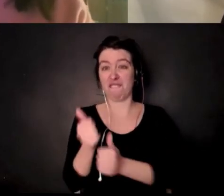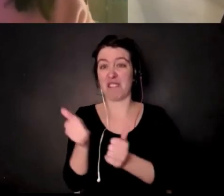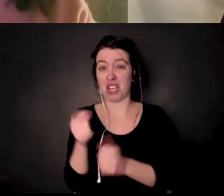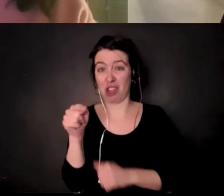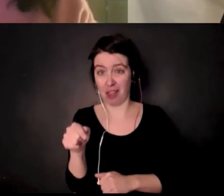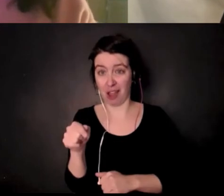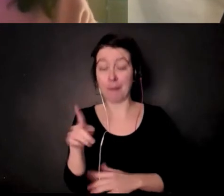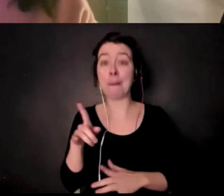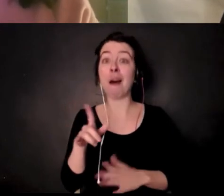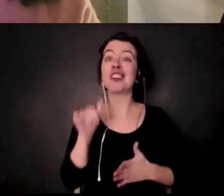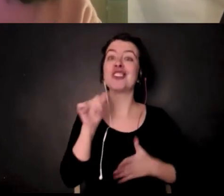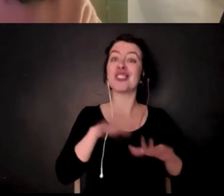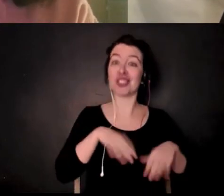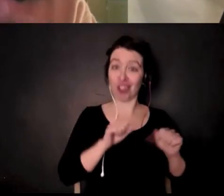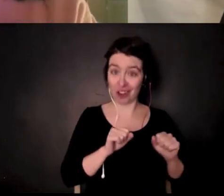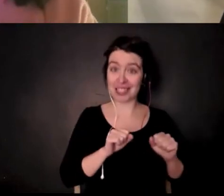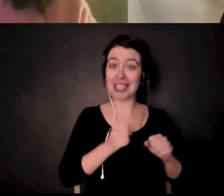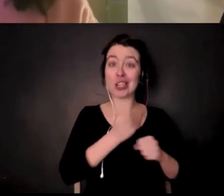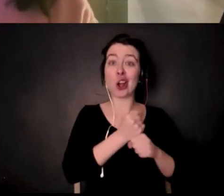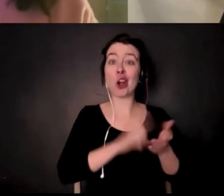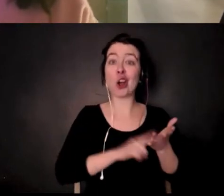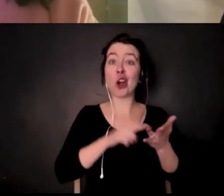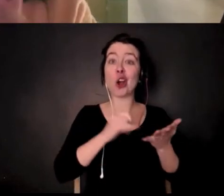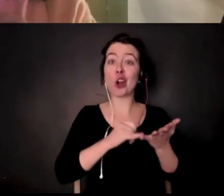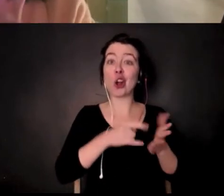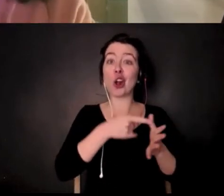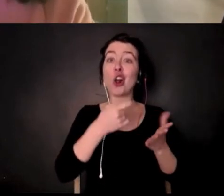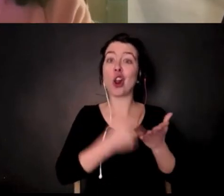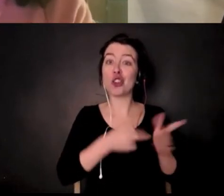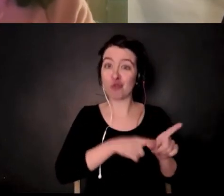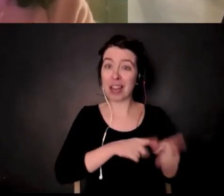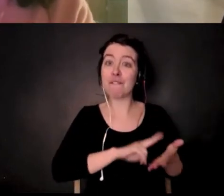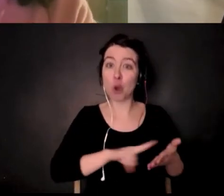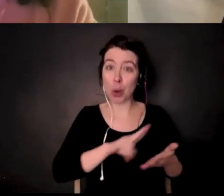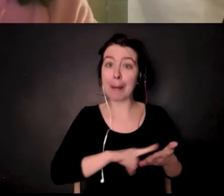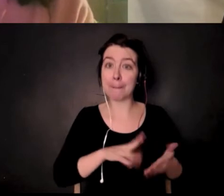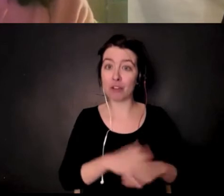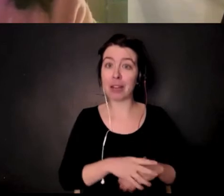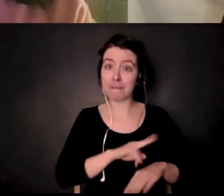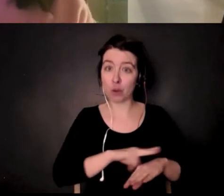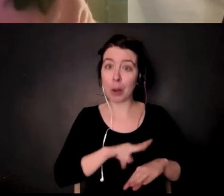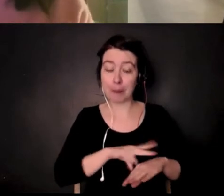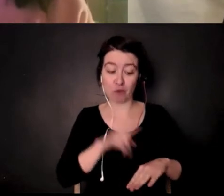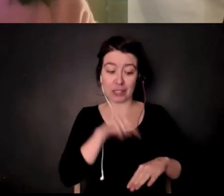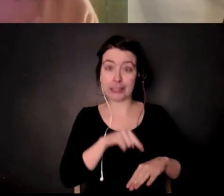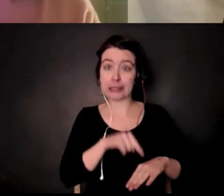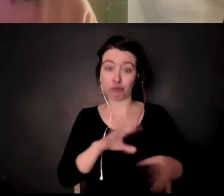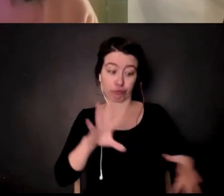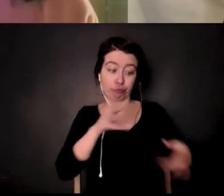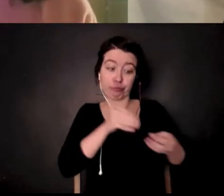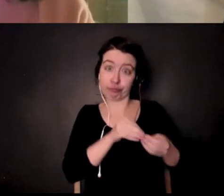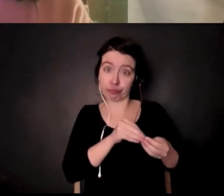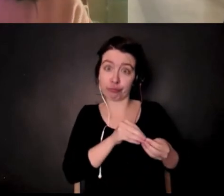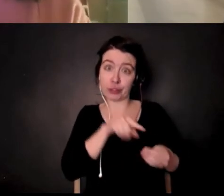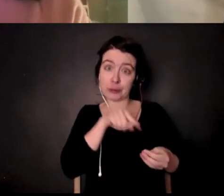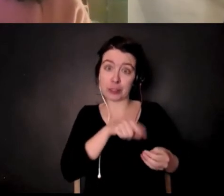we've actually, we haven't created new terms, but we're trying to revise terms that are actually important